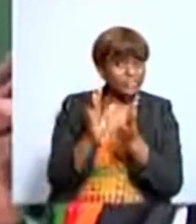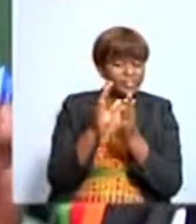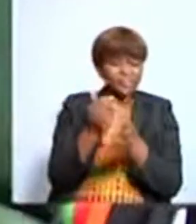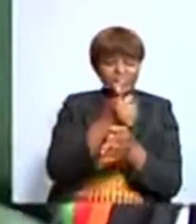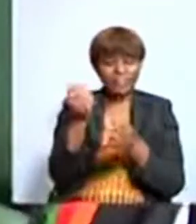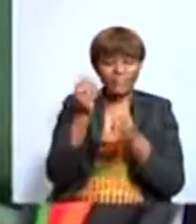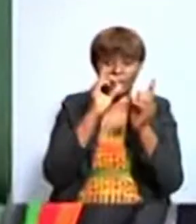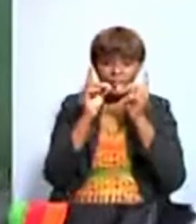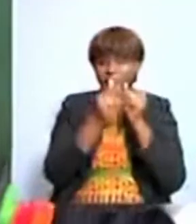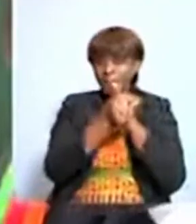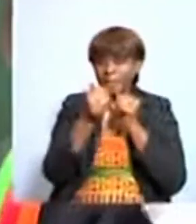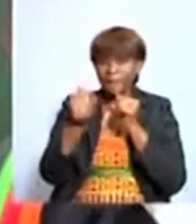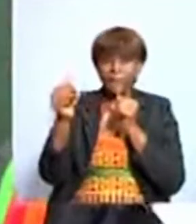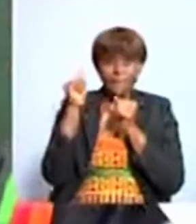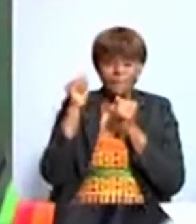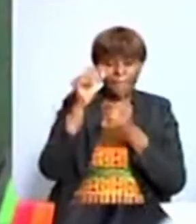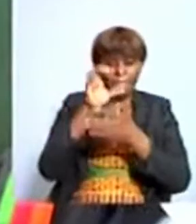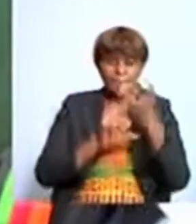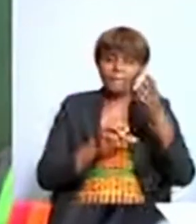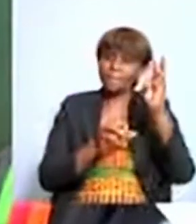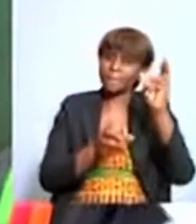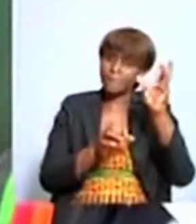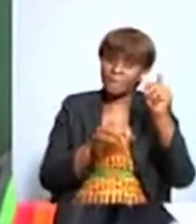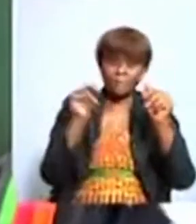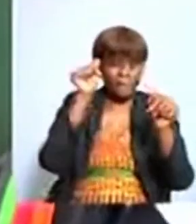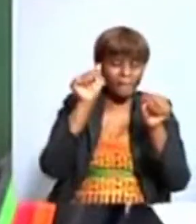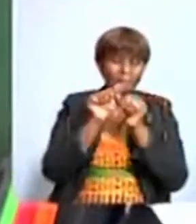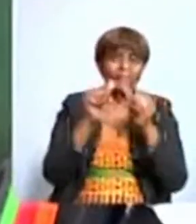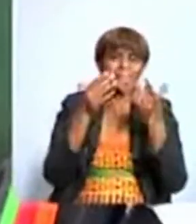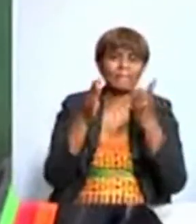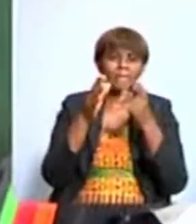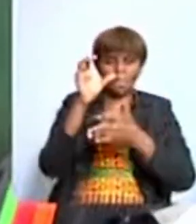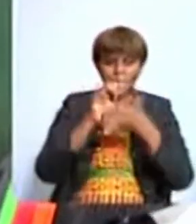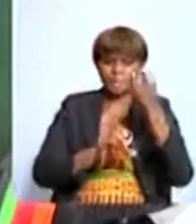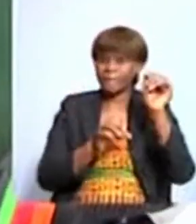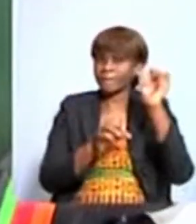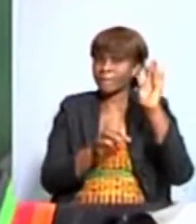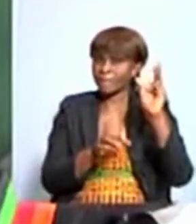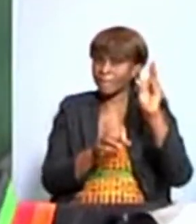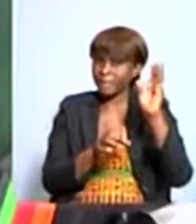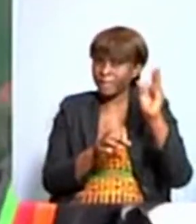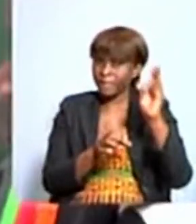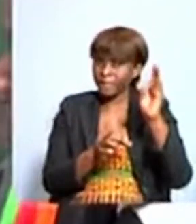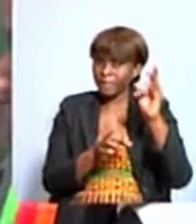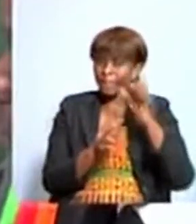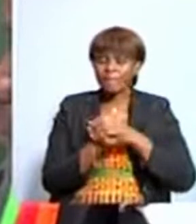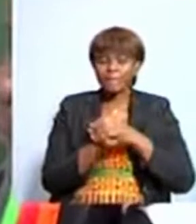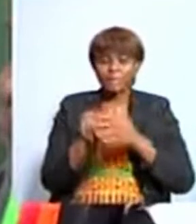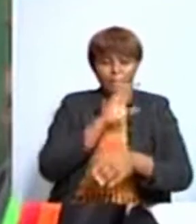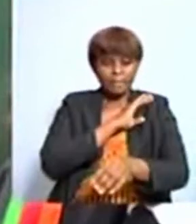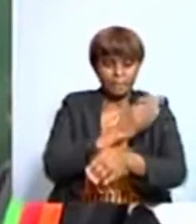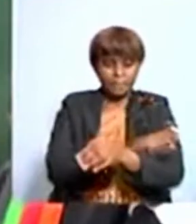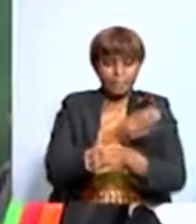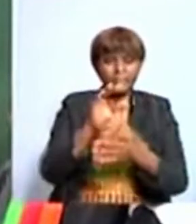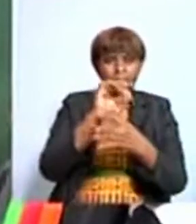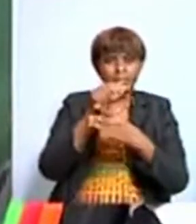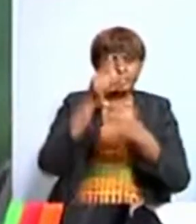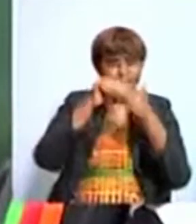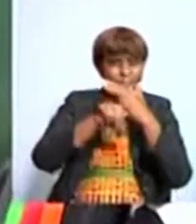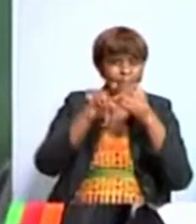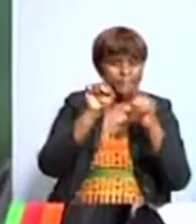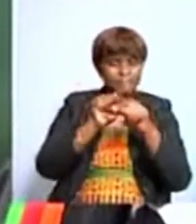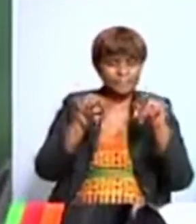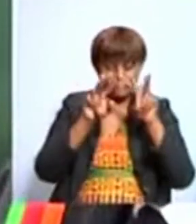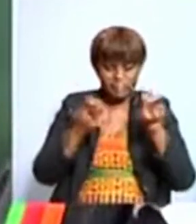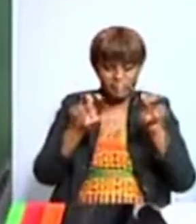Any debate, any objection? Clause 16 is agreed to. Clause 17, powers of entry and